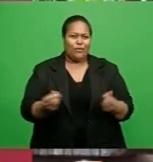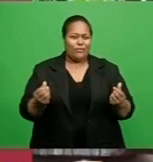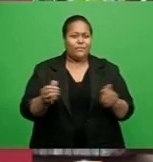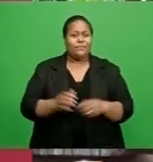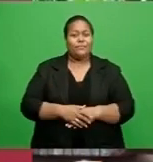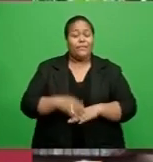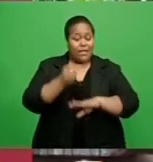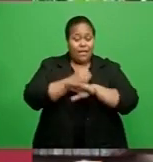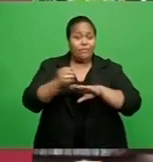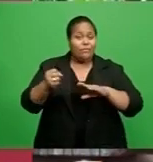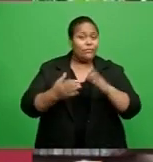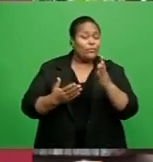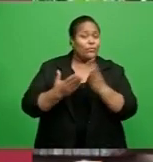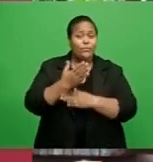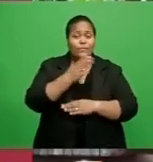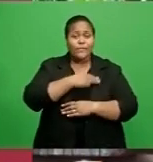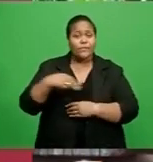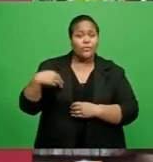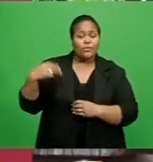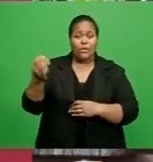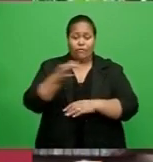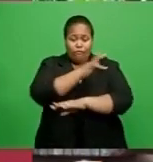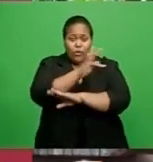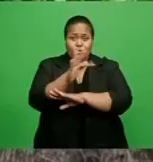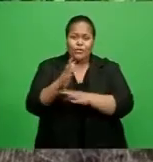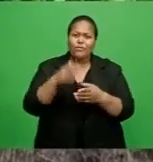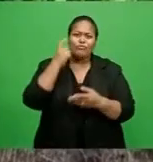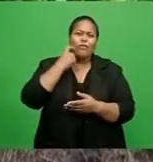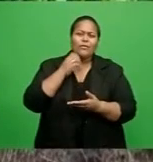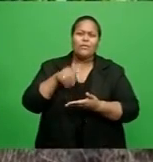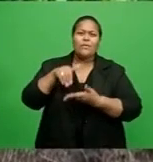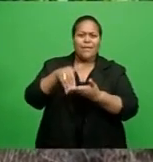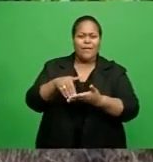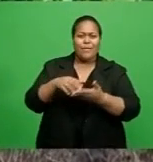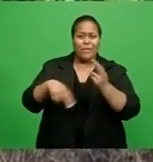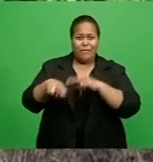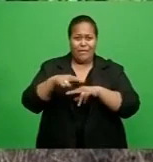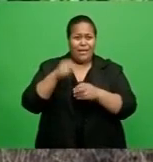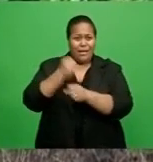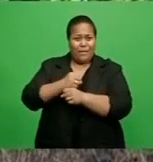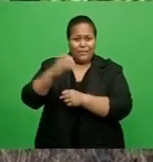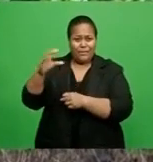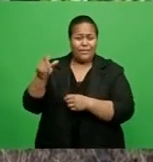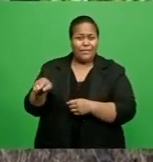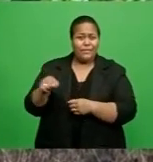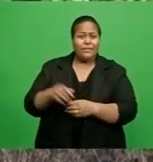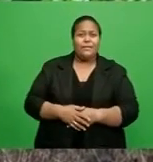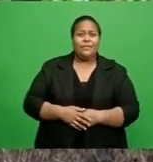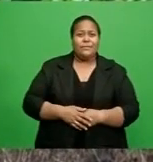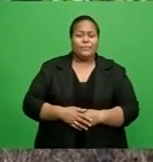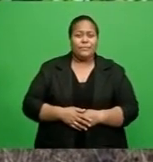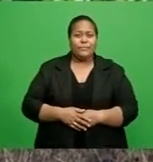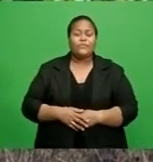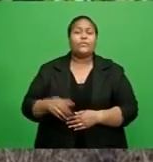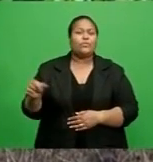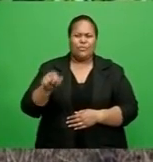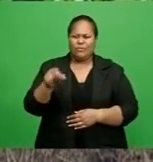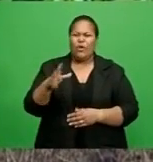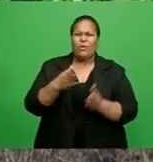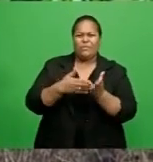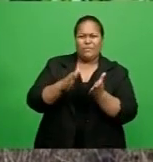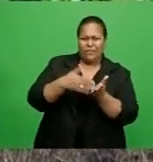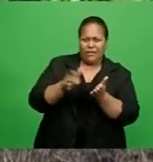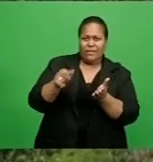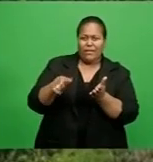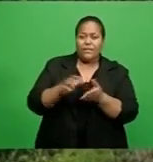of Forestry is trying to help Fiji Hardwood Corporation Limited to achieve forest certification. And this is